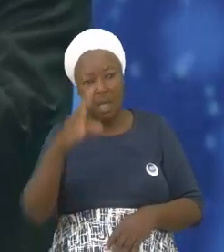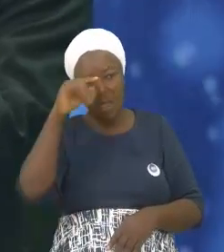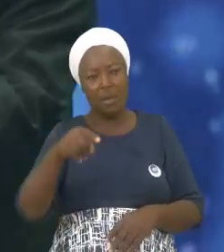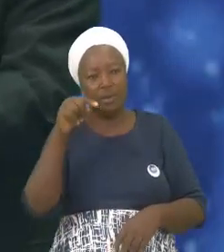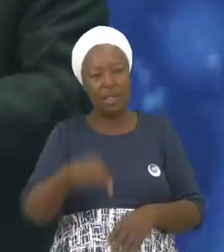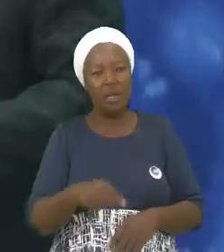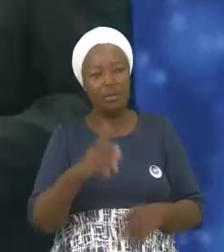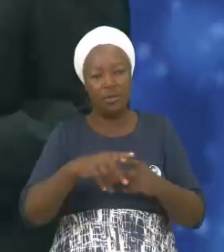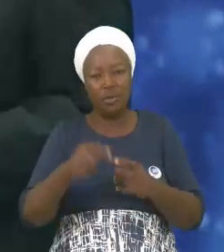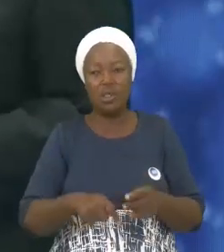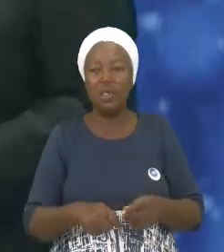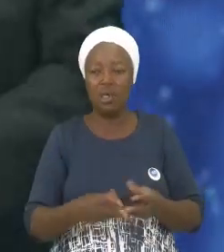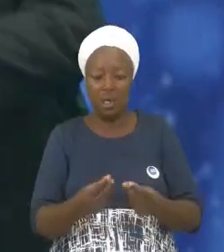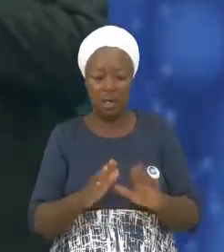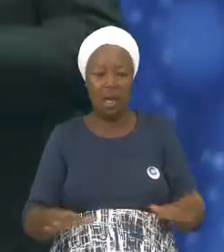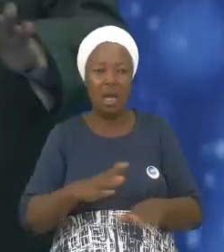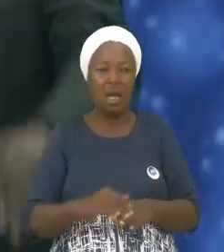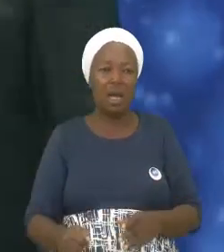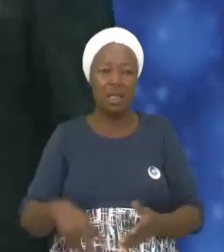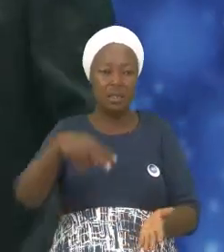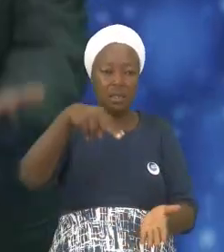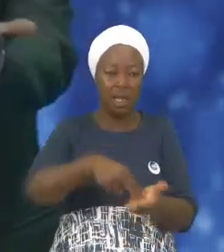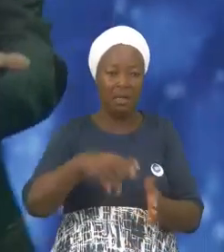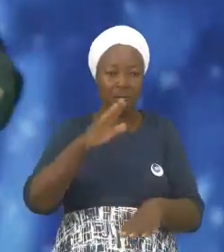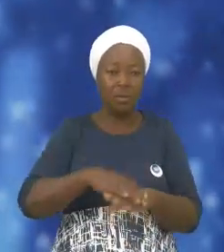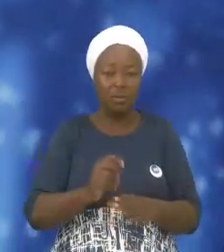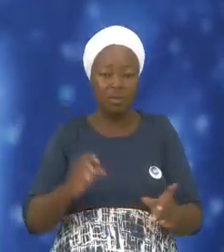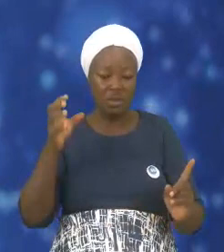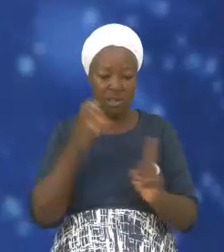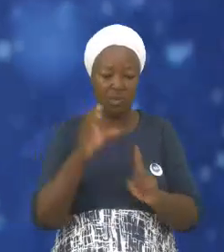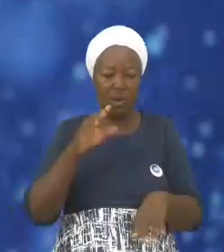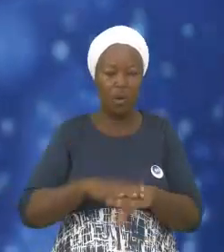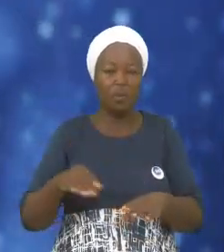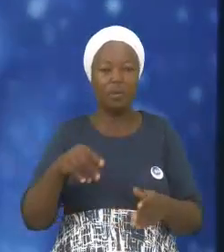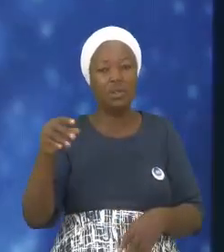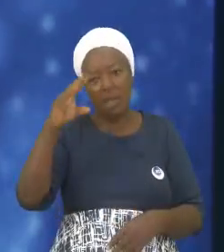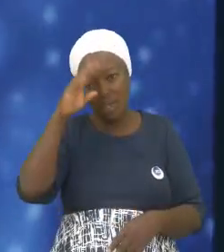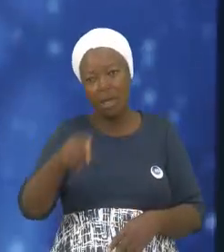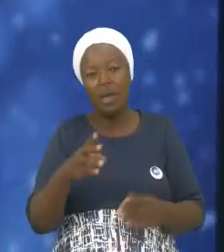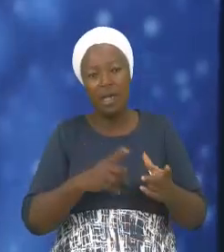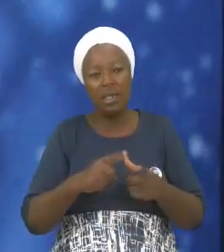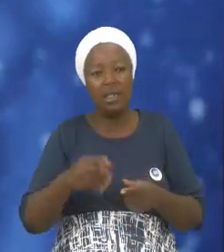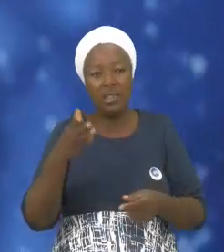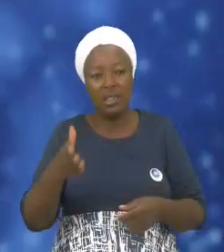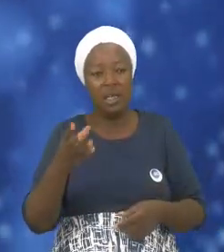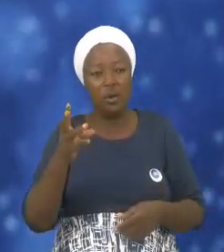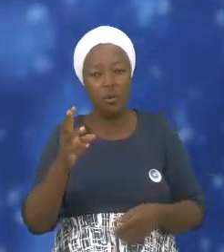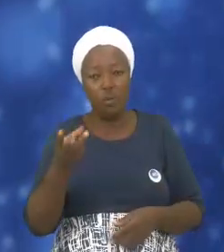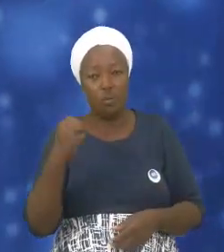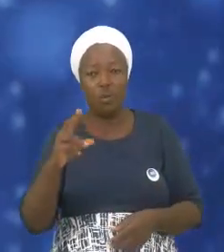and stamped upon him, trampled upon him, and there was none that